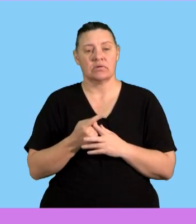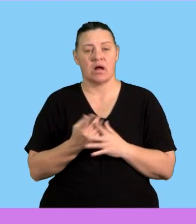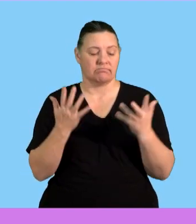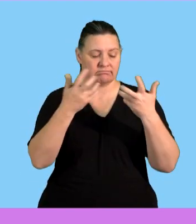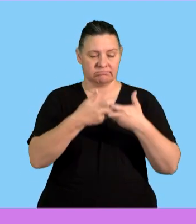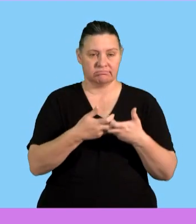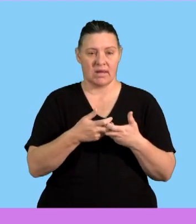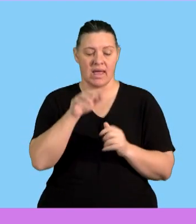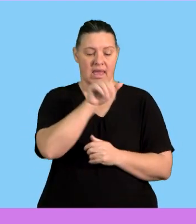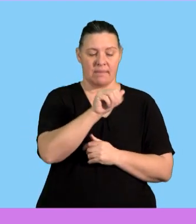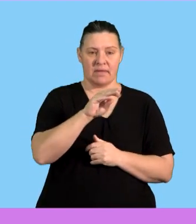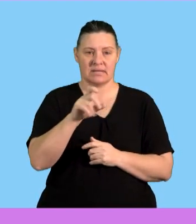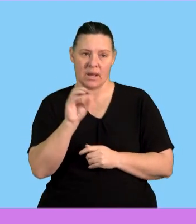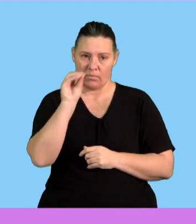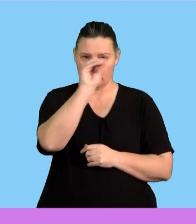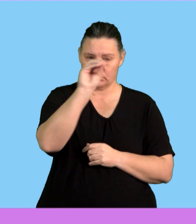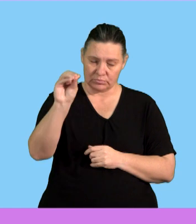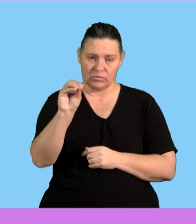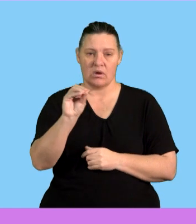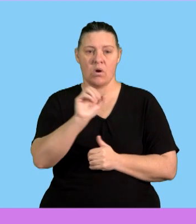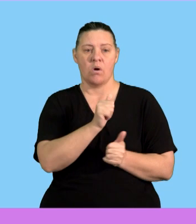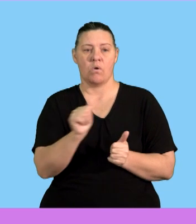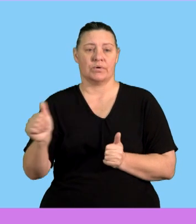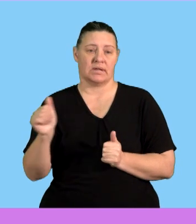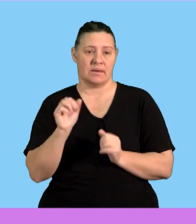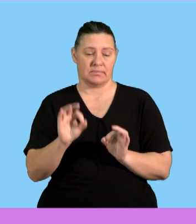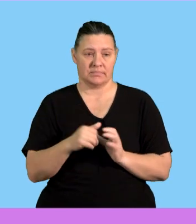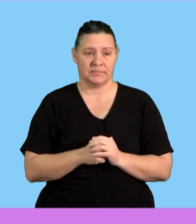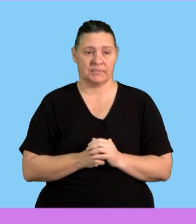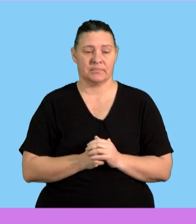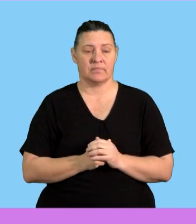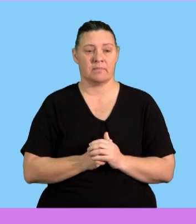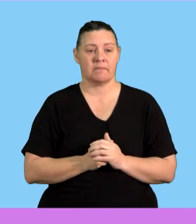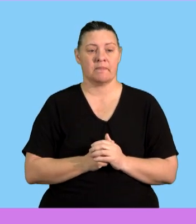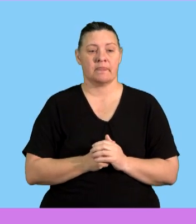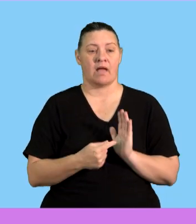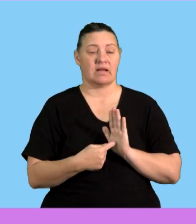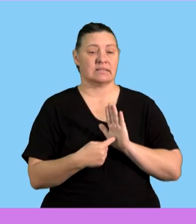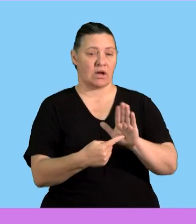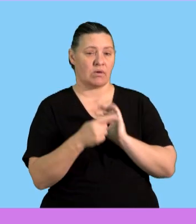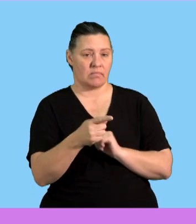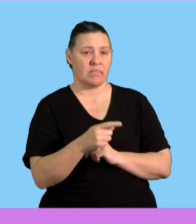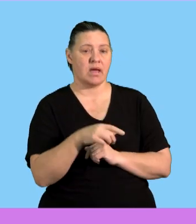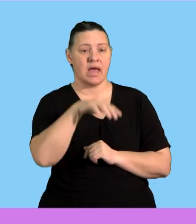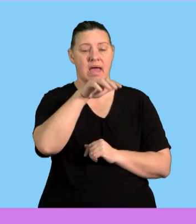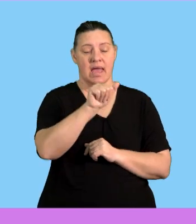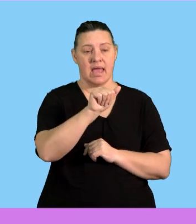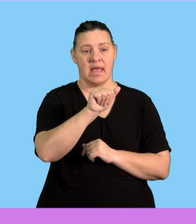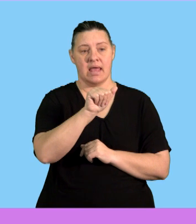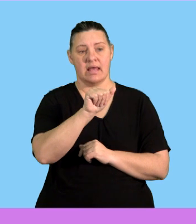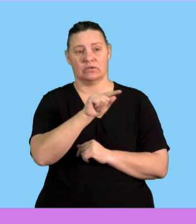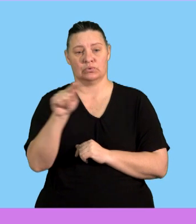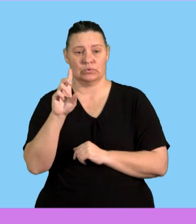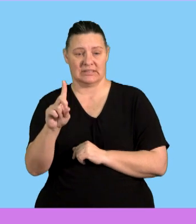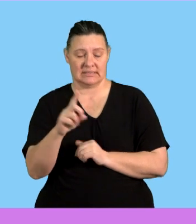the corresponding letter in the correct order. Guys, so there we have our diagrams, figure A to figure